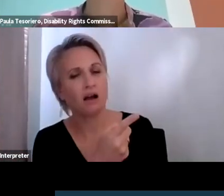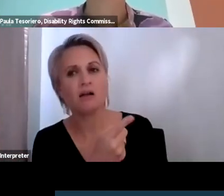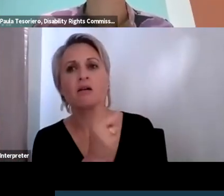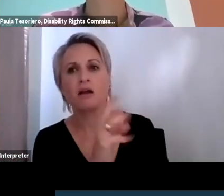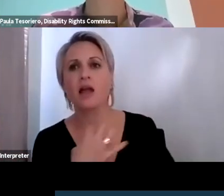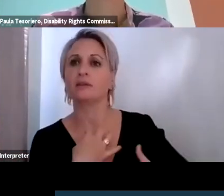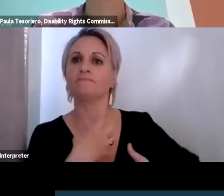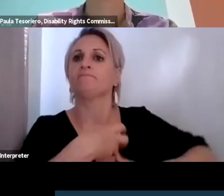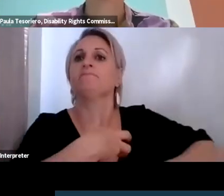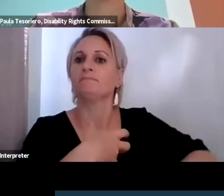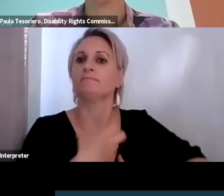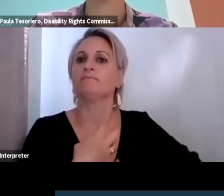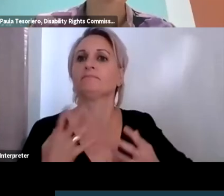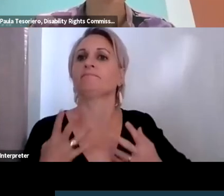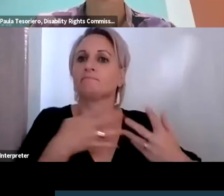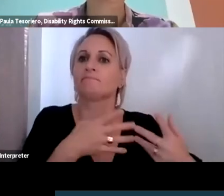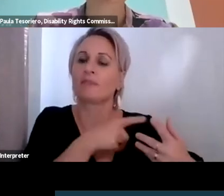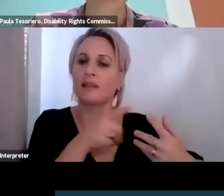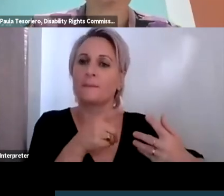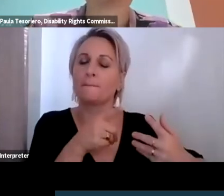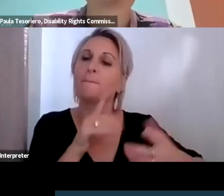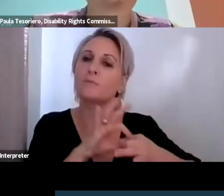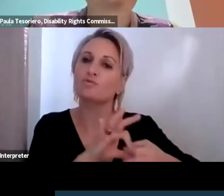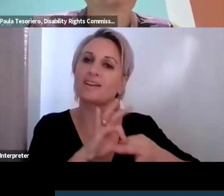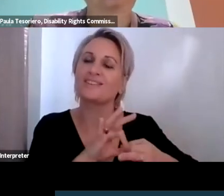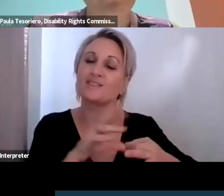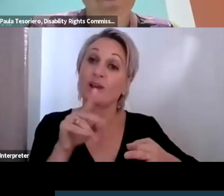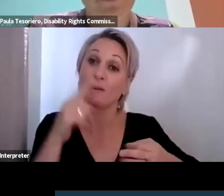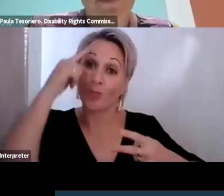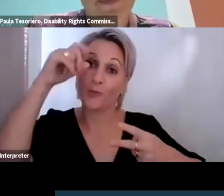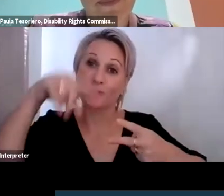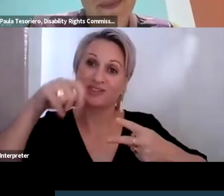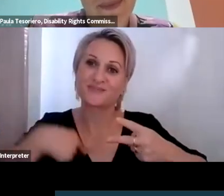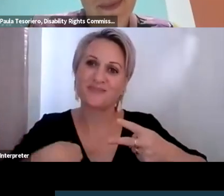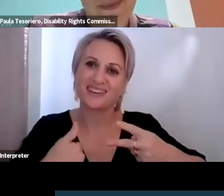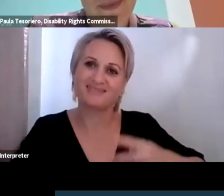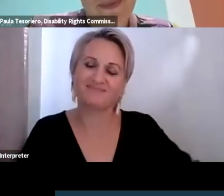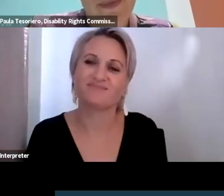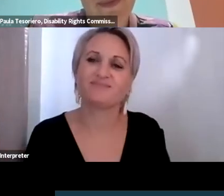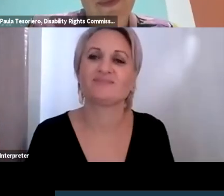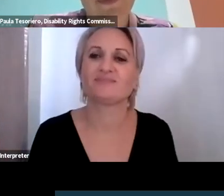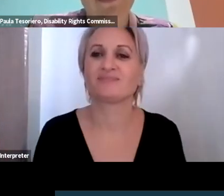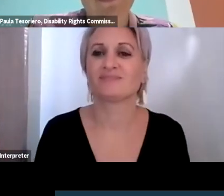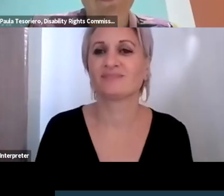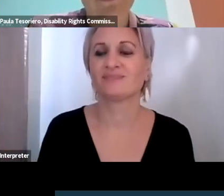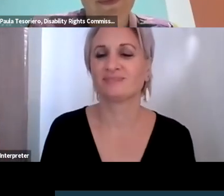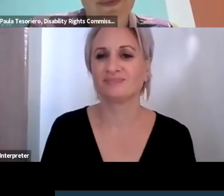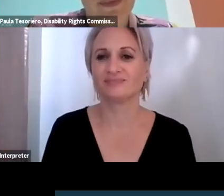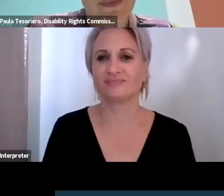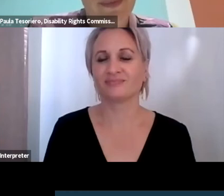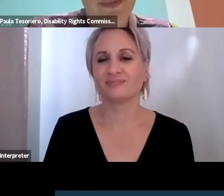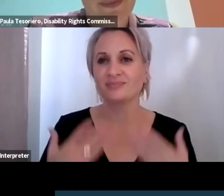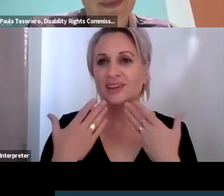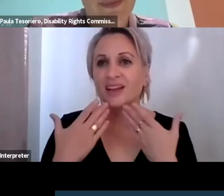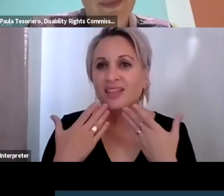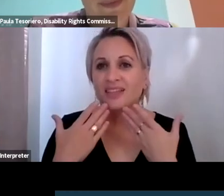to is something that keeps me grounded. So a couple of thoughts from me. Thanks, Paula.